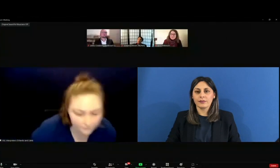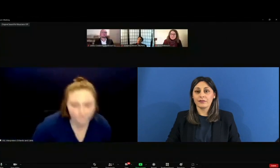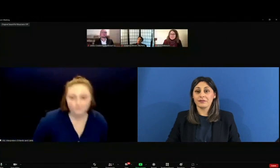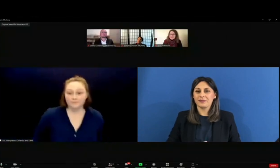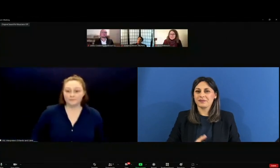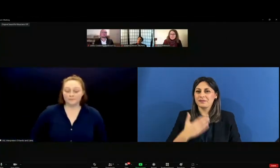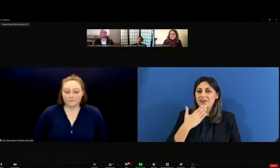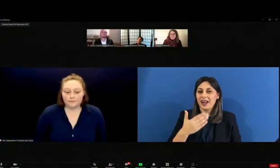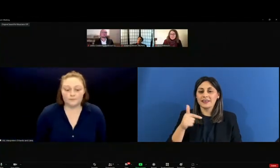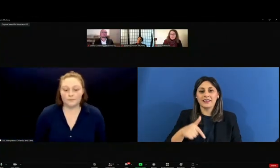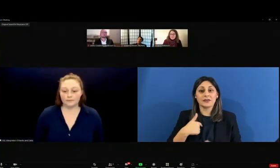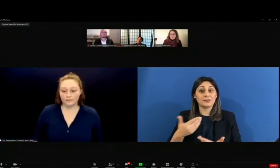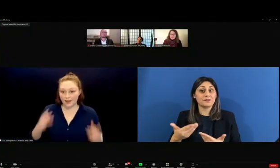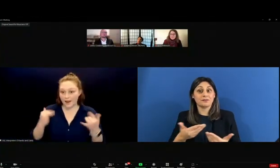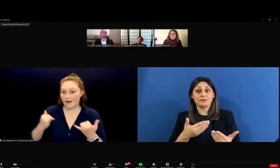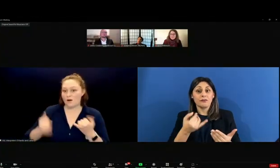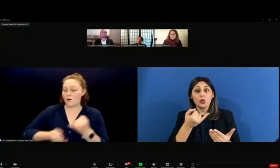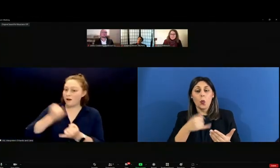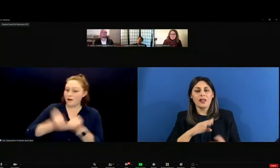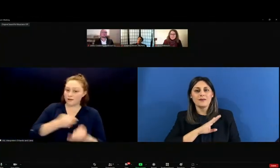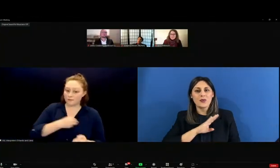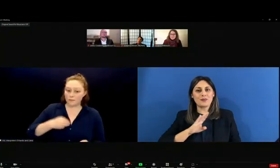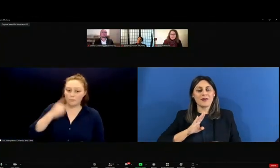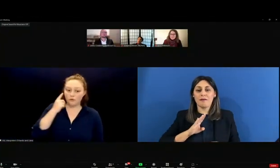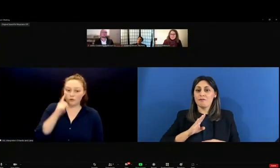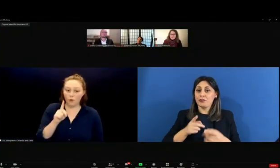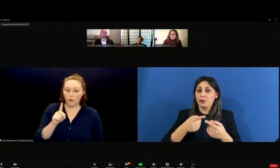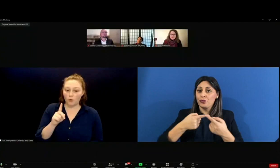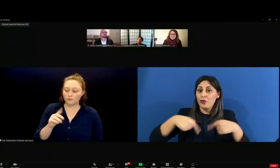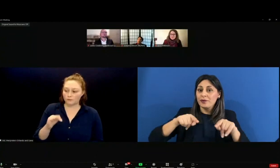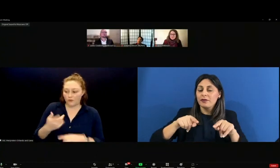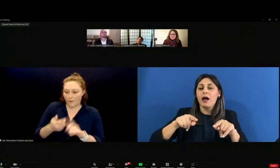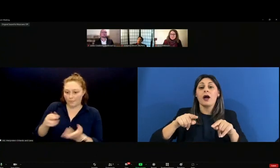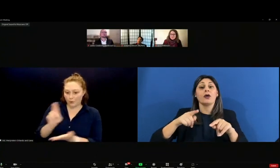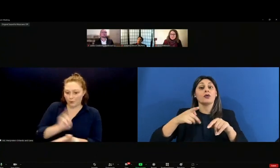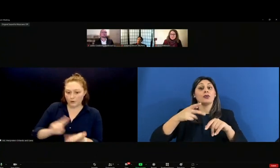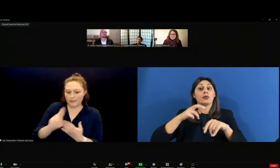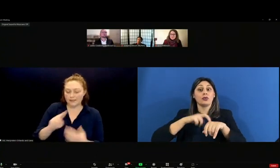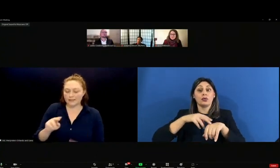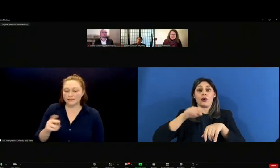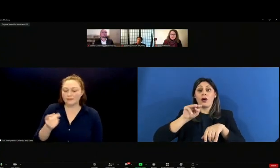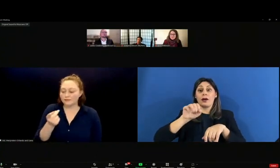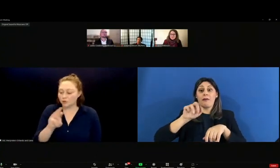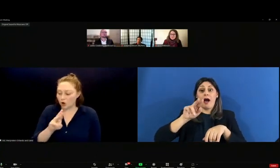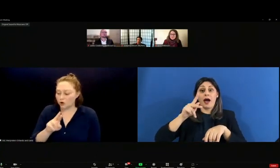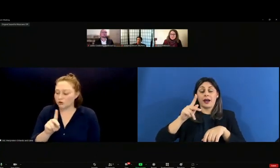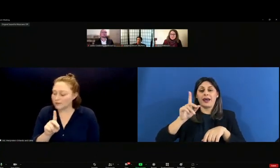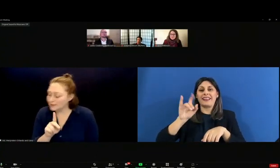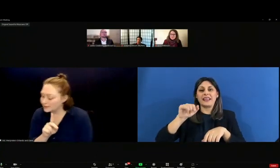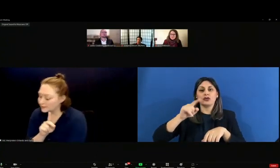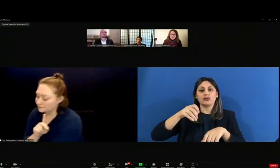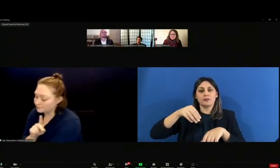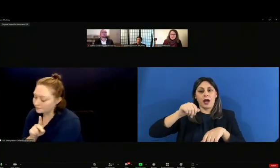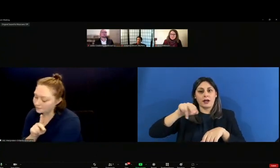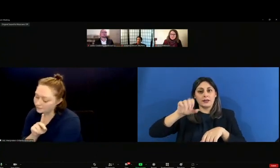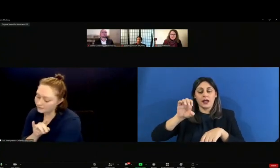Mark Dingemanse of Radboud University. The floor is yours. Thank you. Dear candidate, also my congratulations